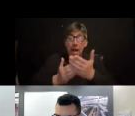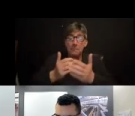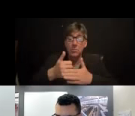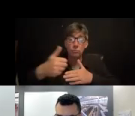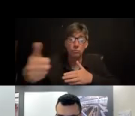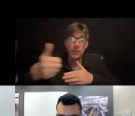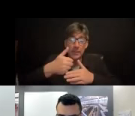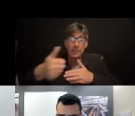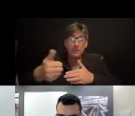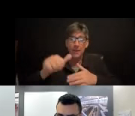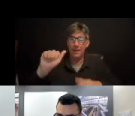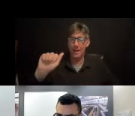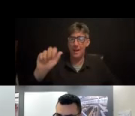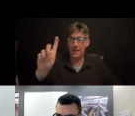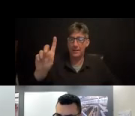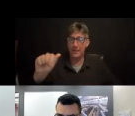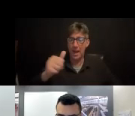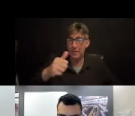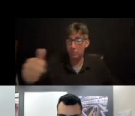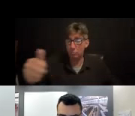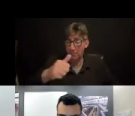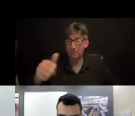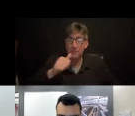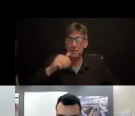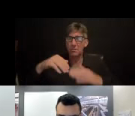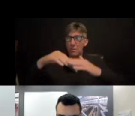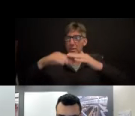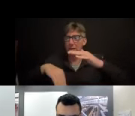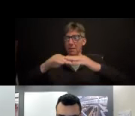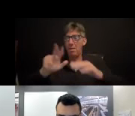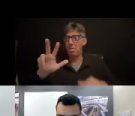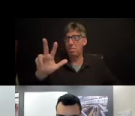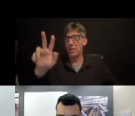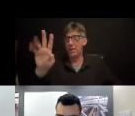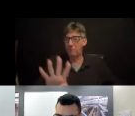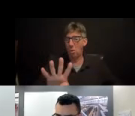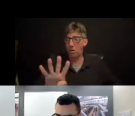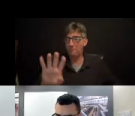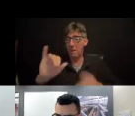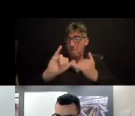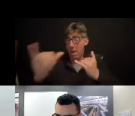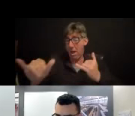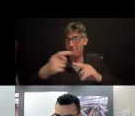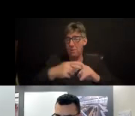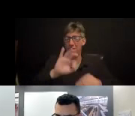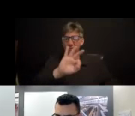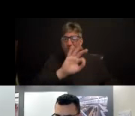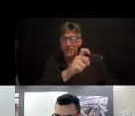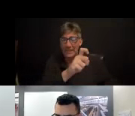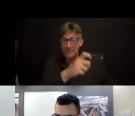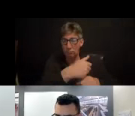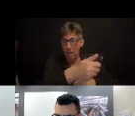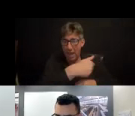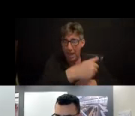are ADA trips because they're within 3/4 of a mile of the fixed route system, but they will become